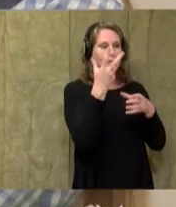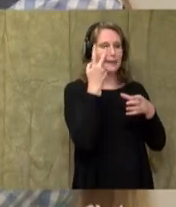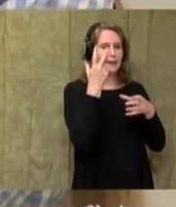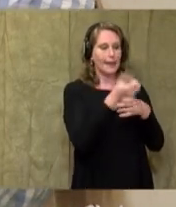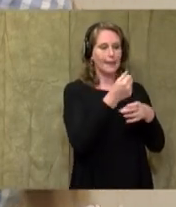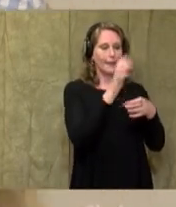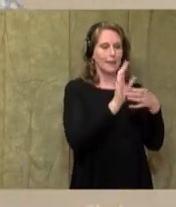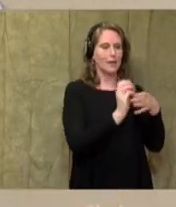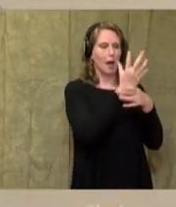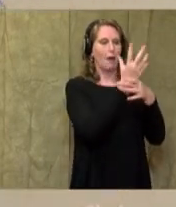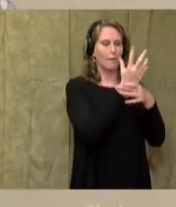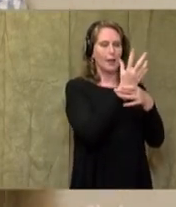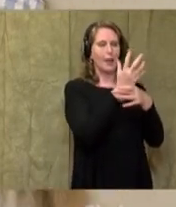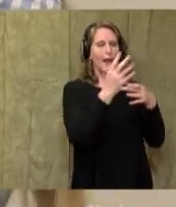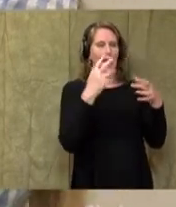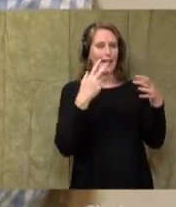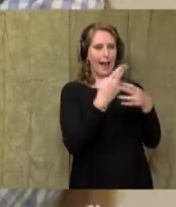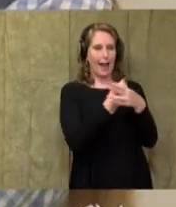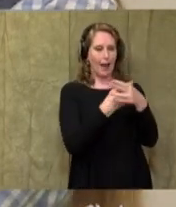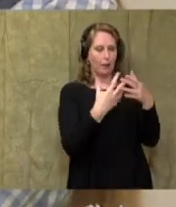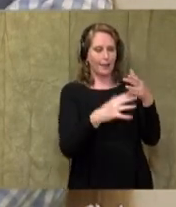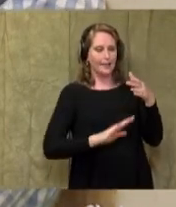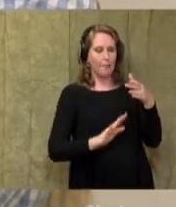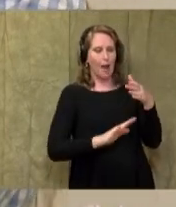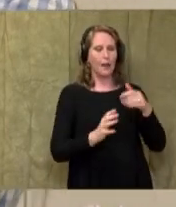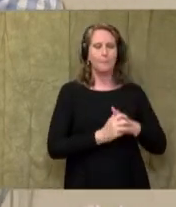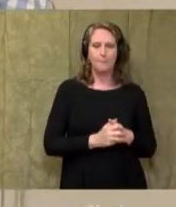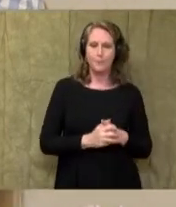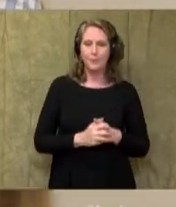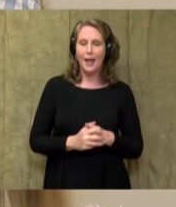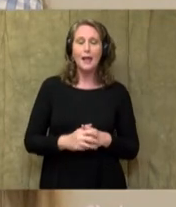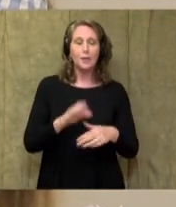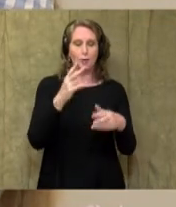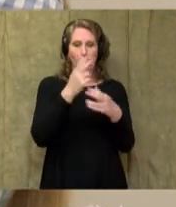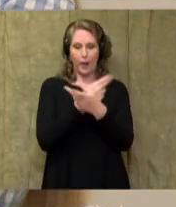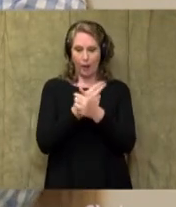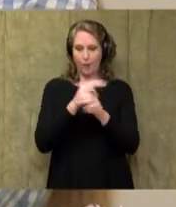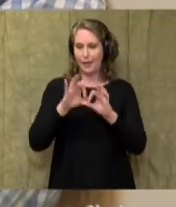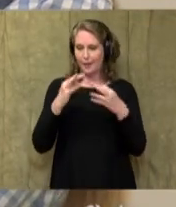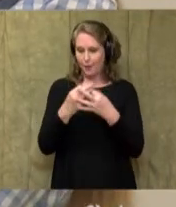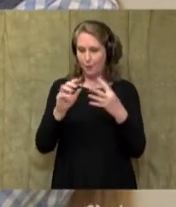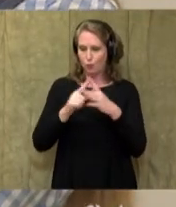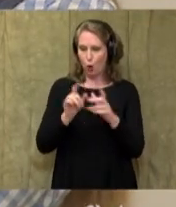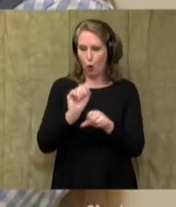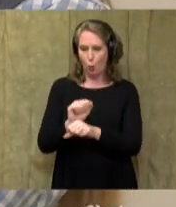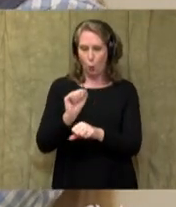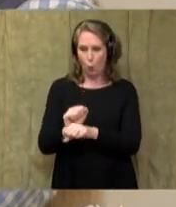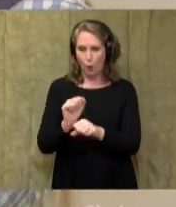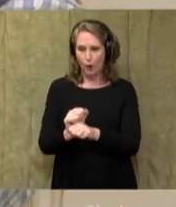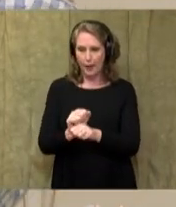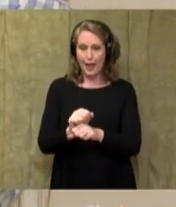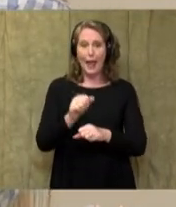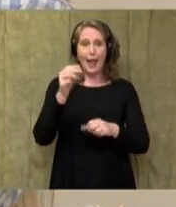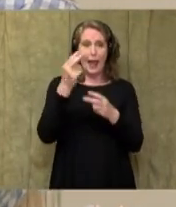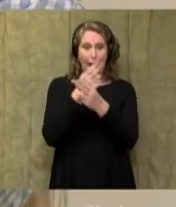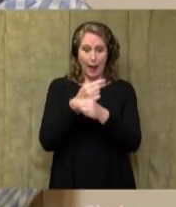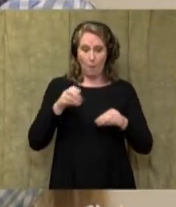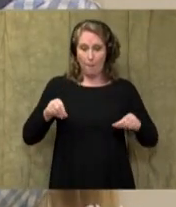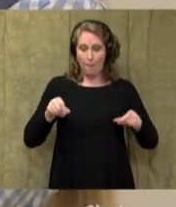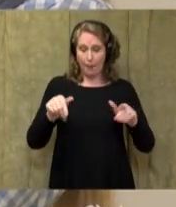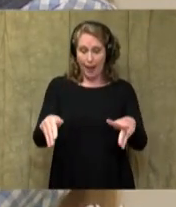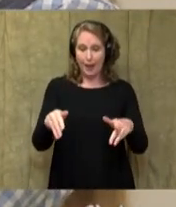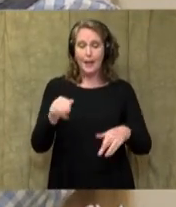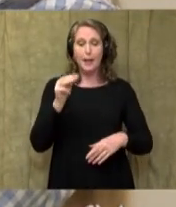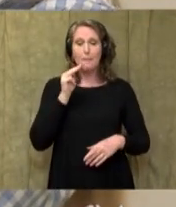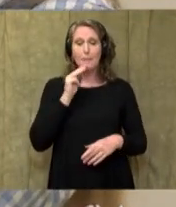So Bear went back to sleep, and Hare and his family went to work. Hare planted, Mrs. Hare watered,